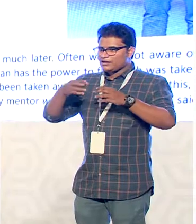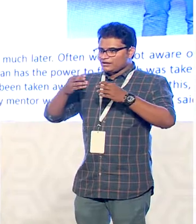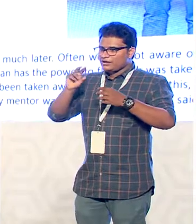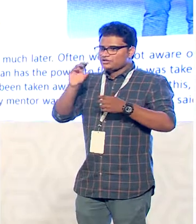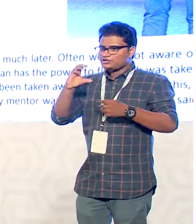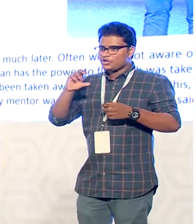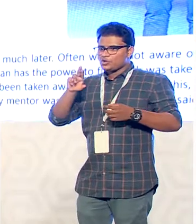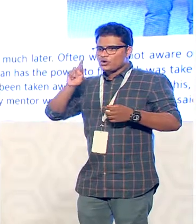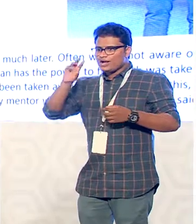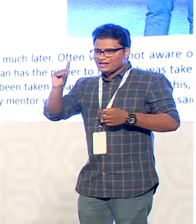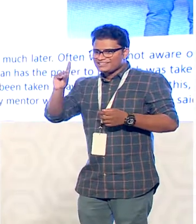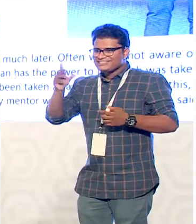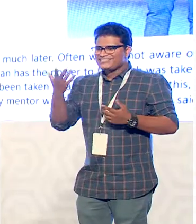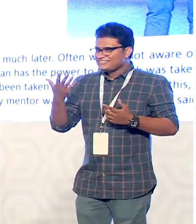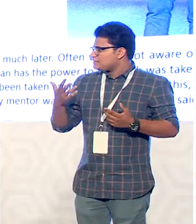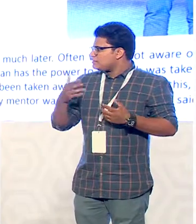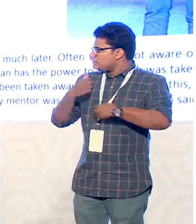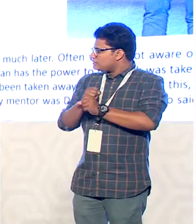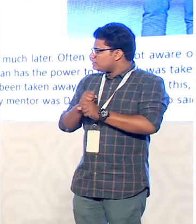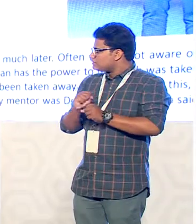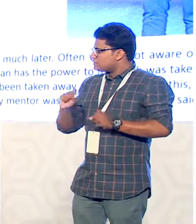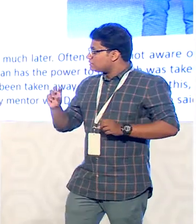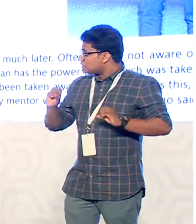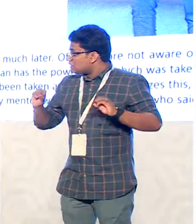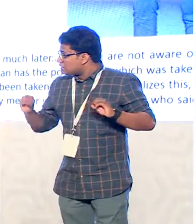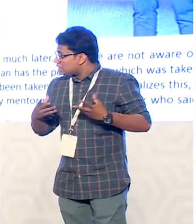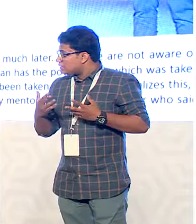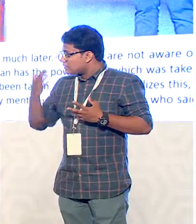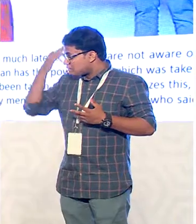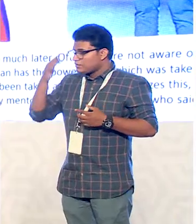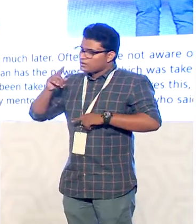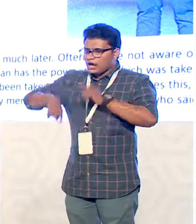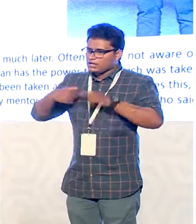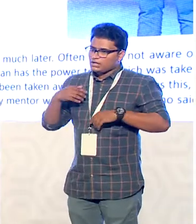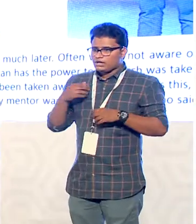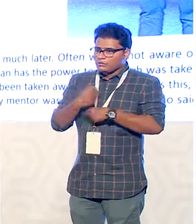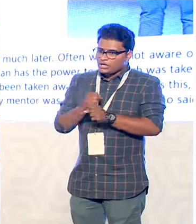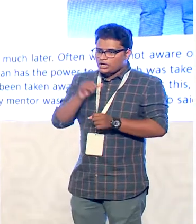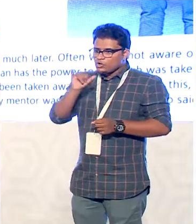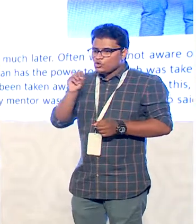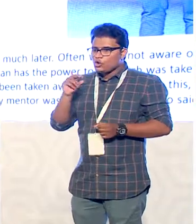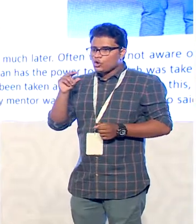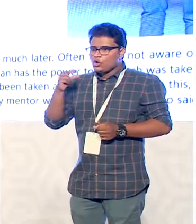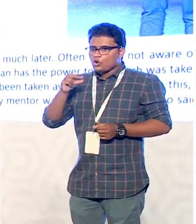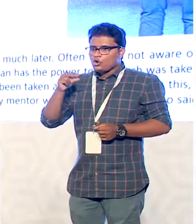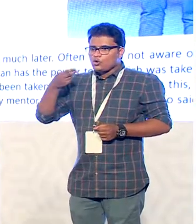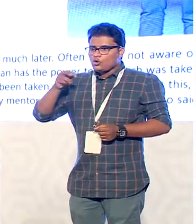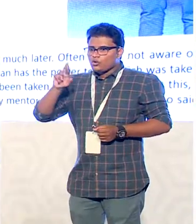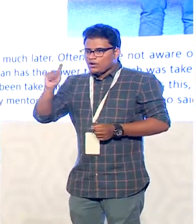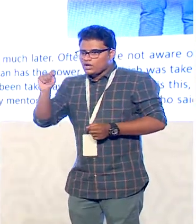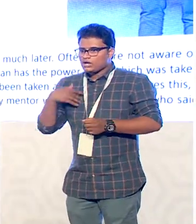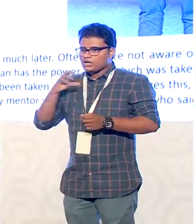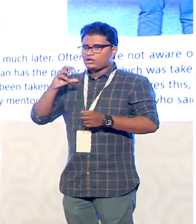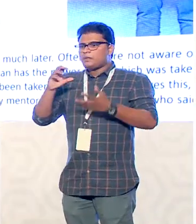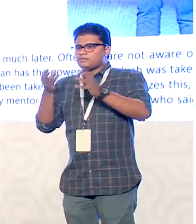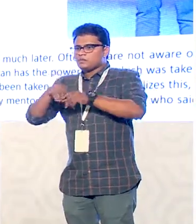you need, the starter has to be dahi. You know, you can't make yogurt using cream or tofu or, you